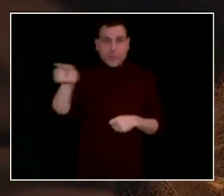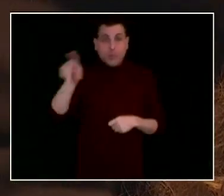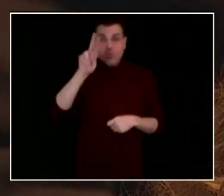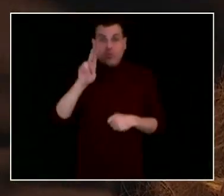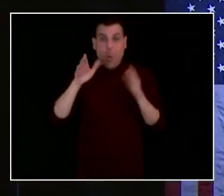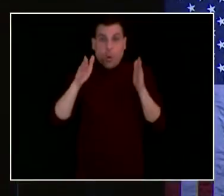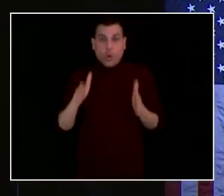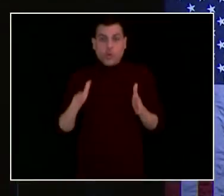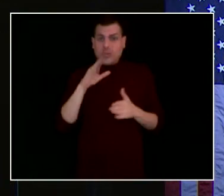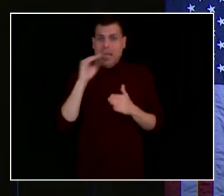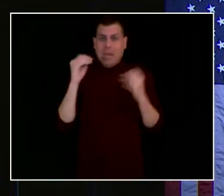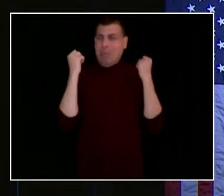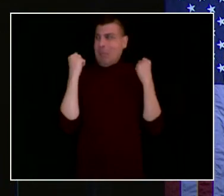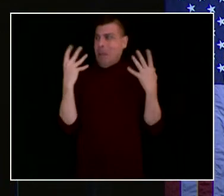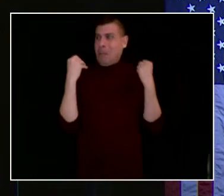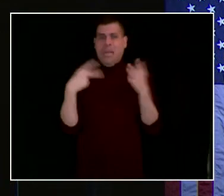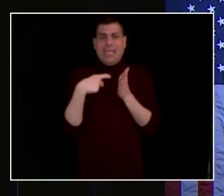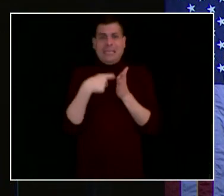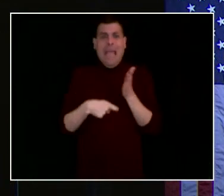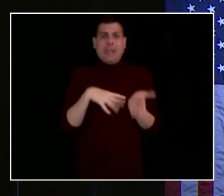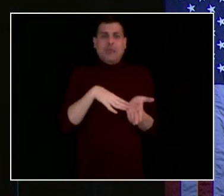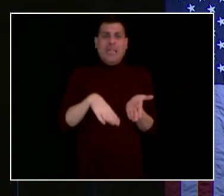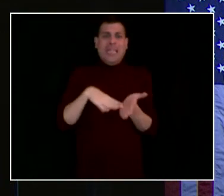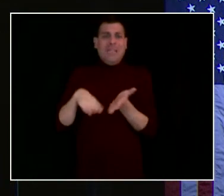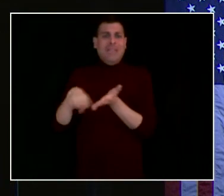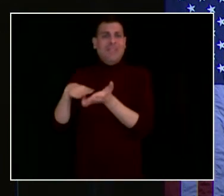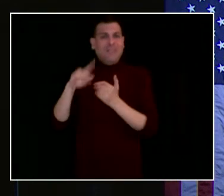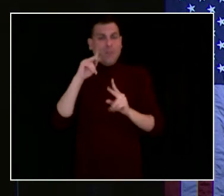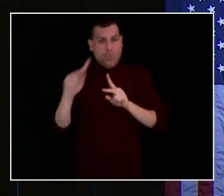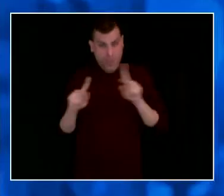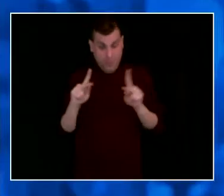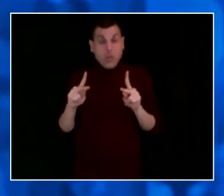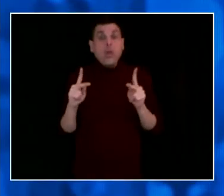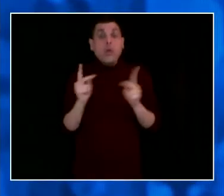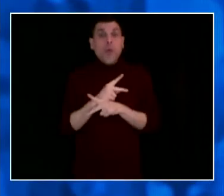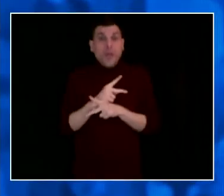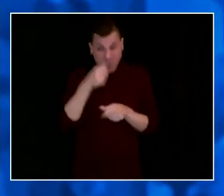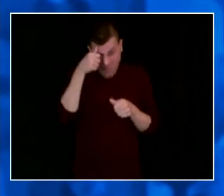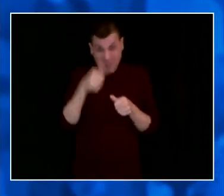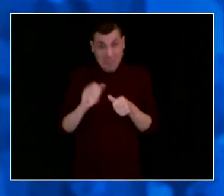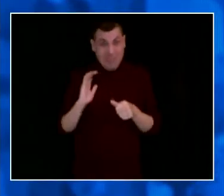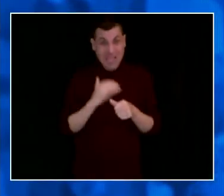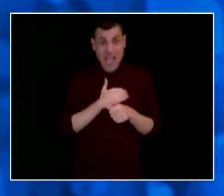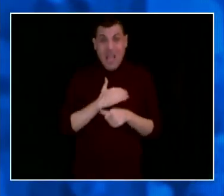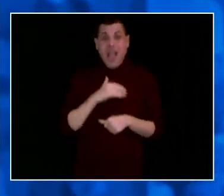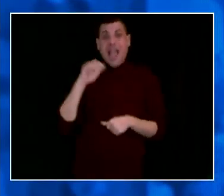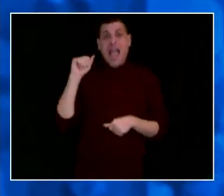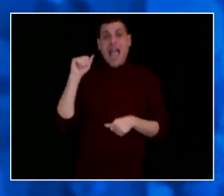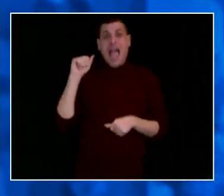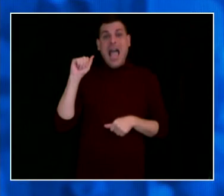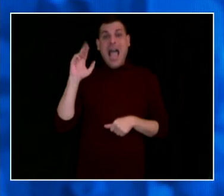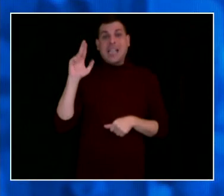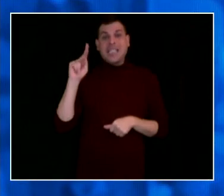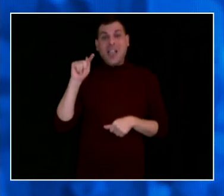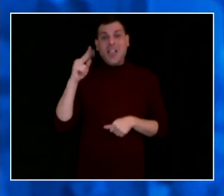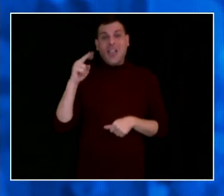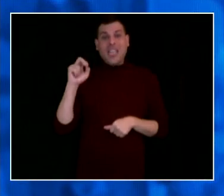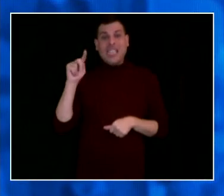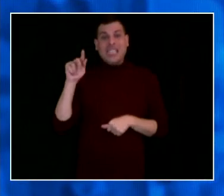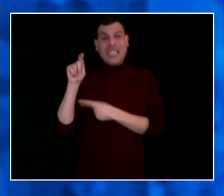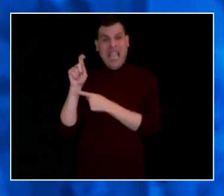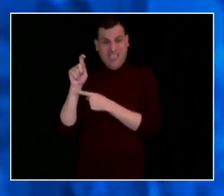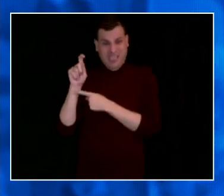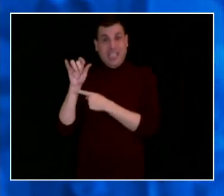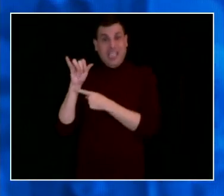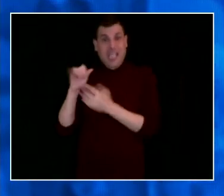dollars in tax reliefs, and unveiled Axe the Tax for the working class to tear up city income